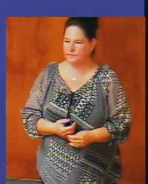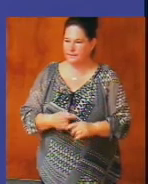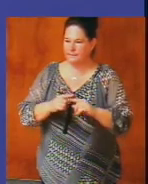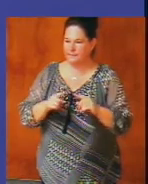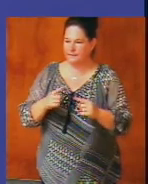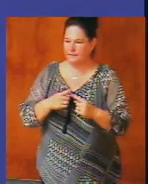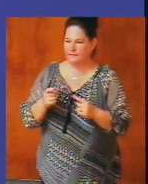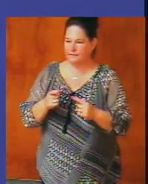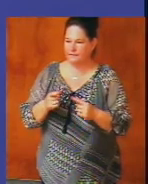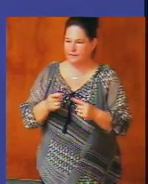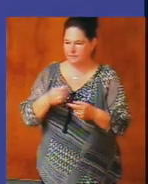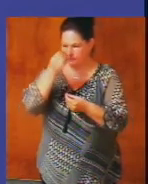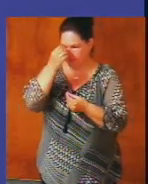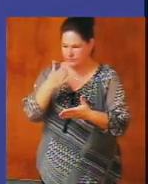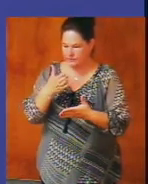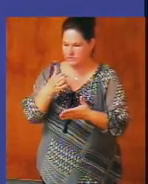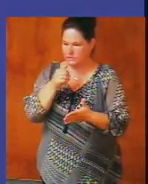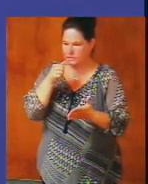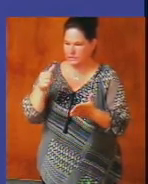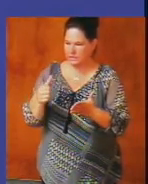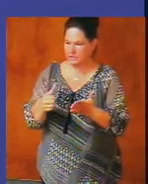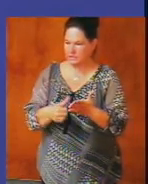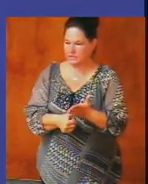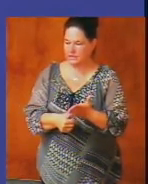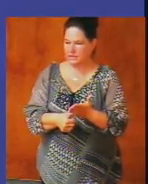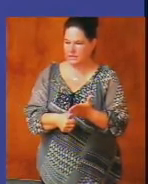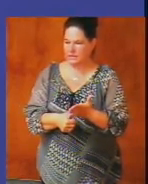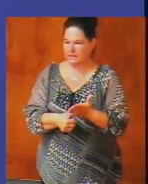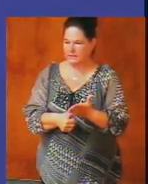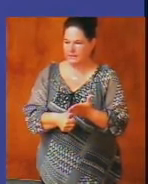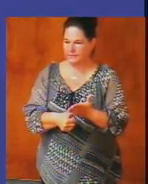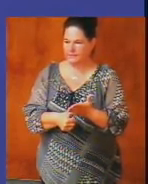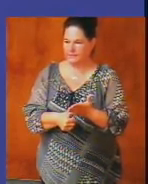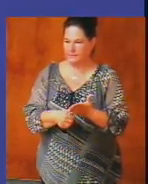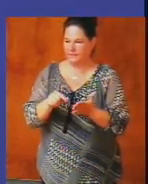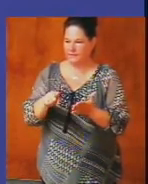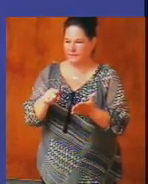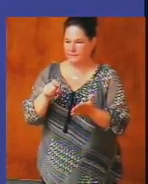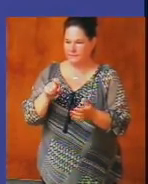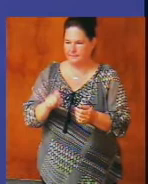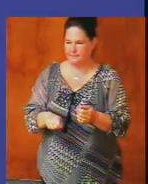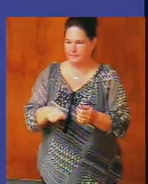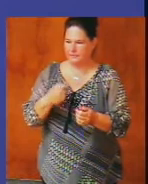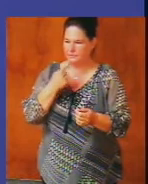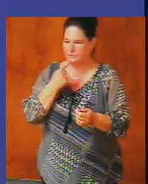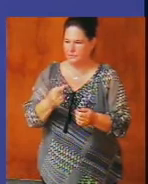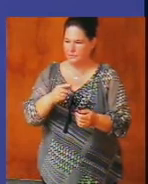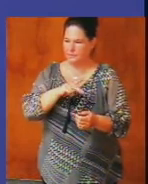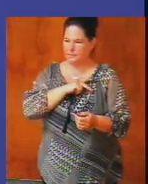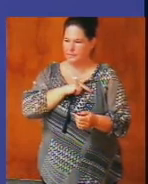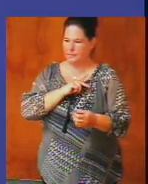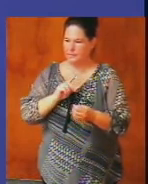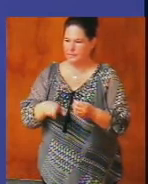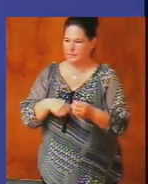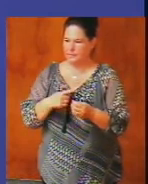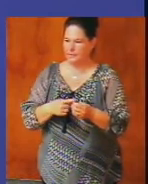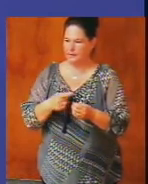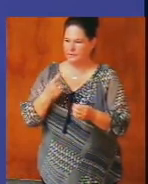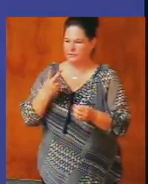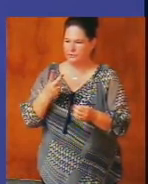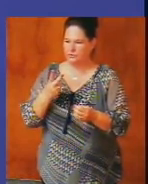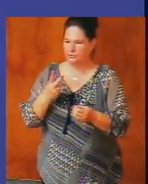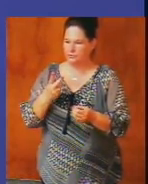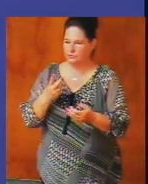But from the content of this letter, he must have told Paul about a